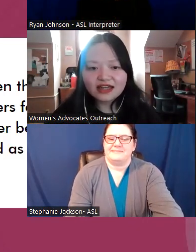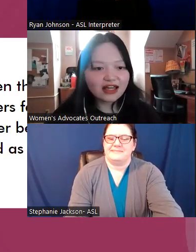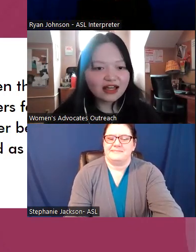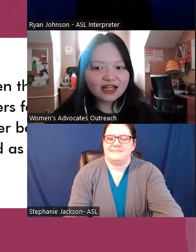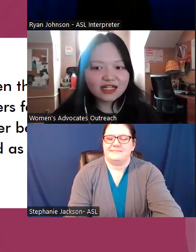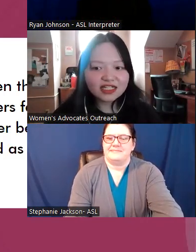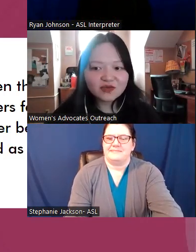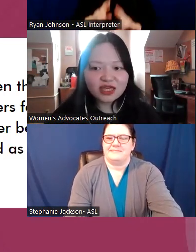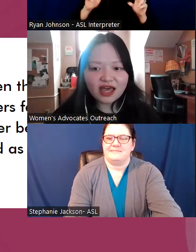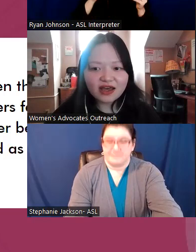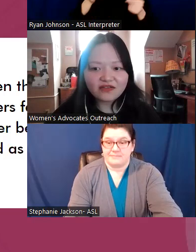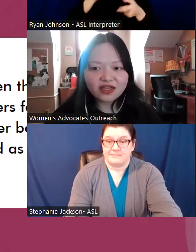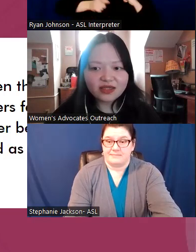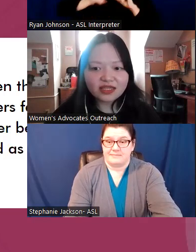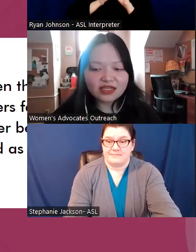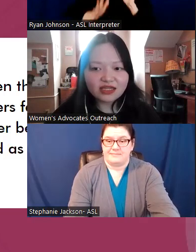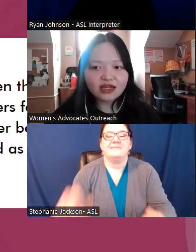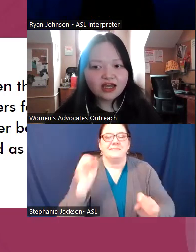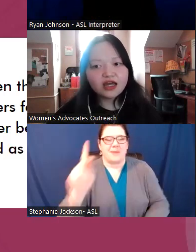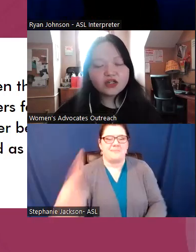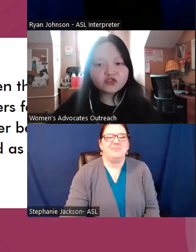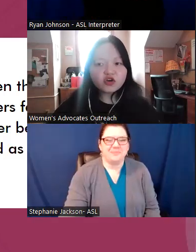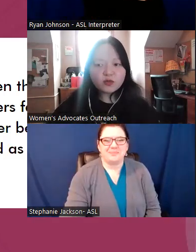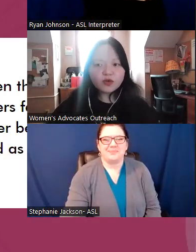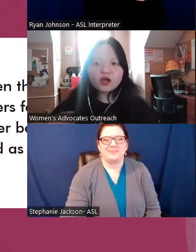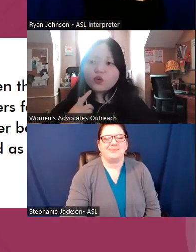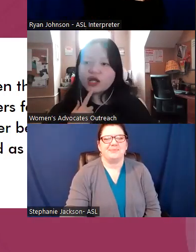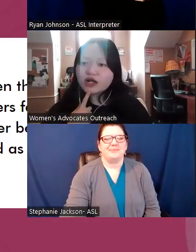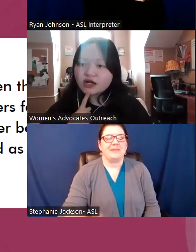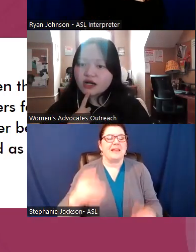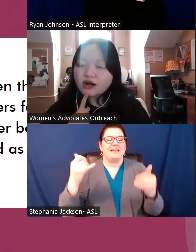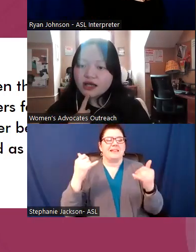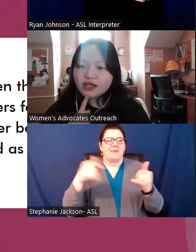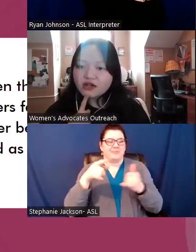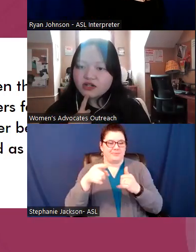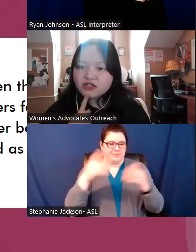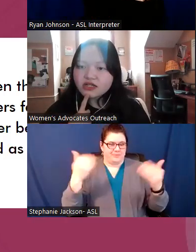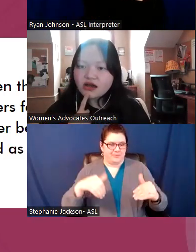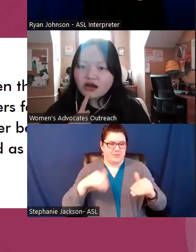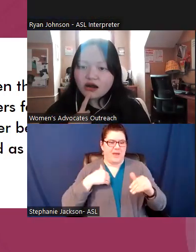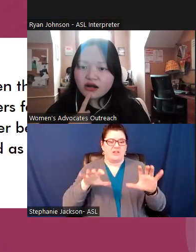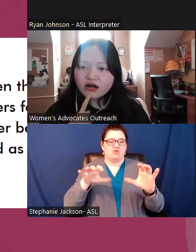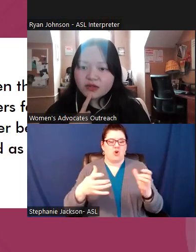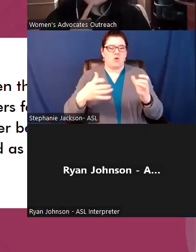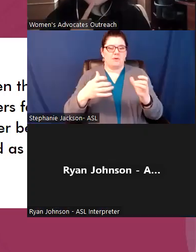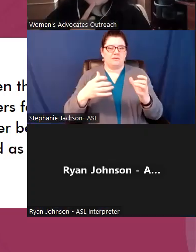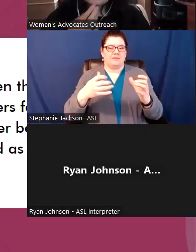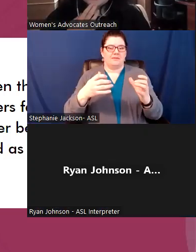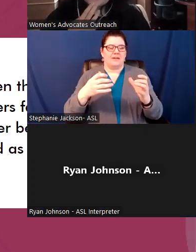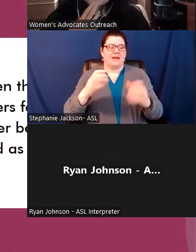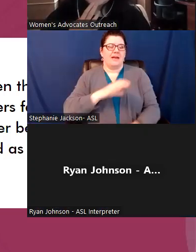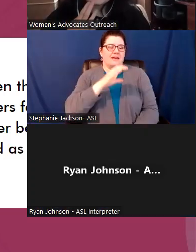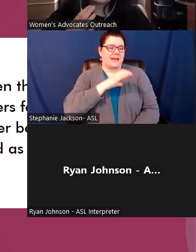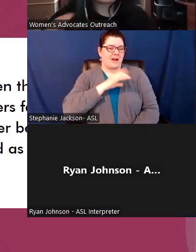And next we have the trope where characters are abusing